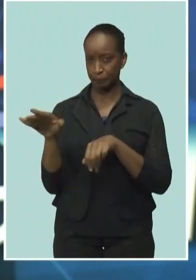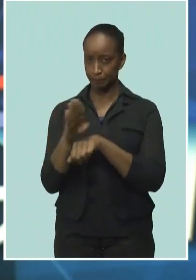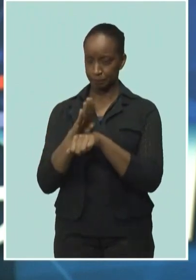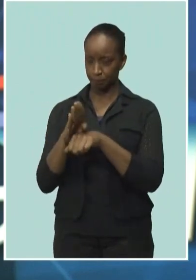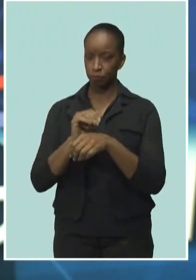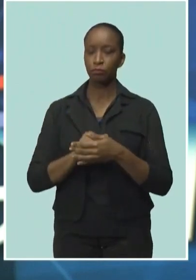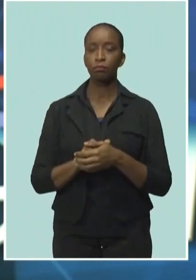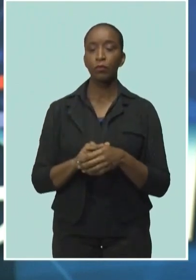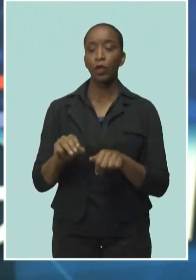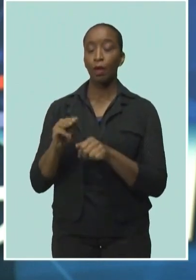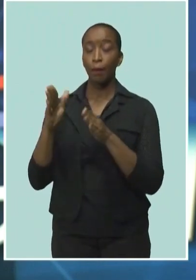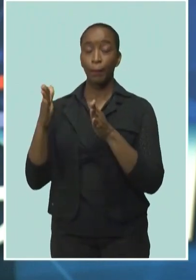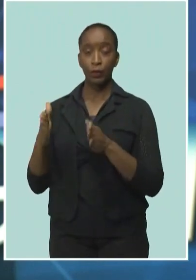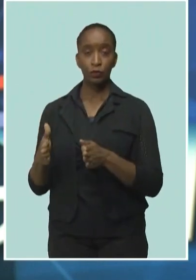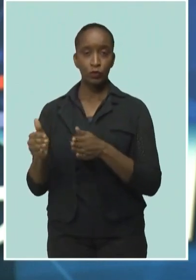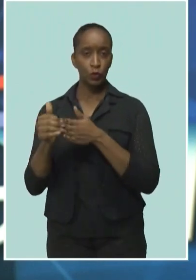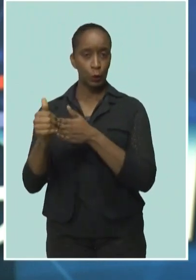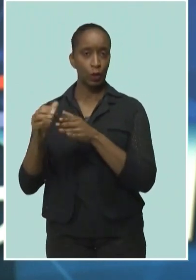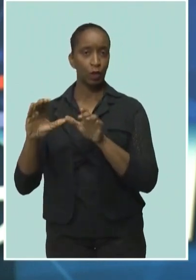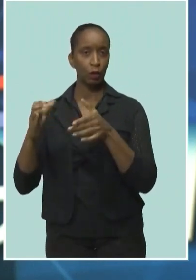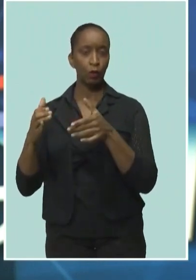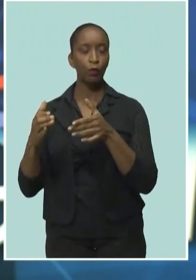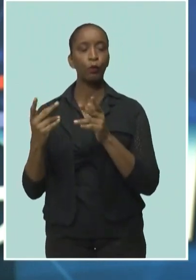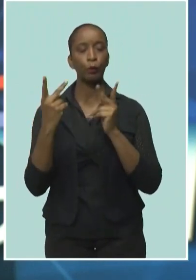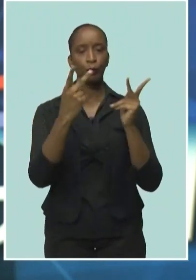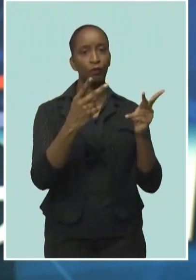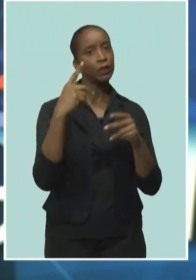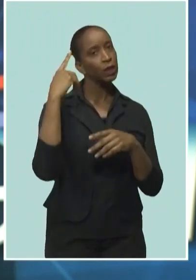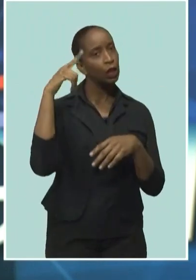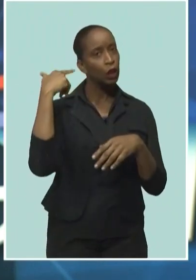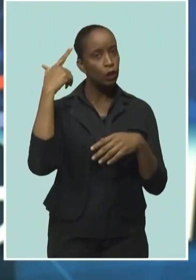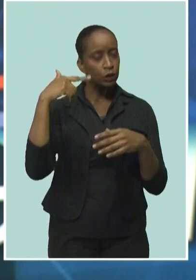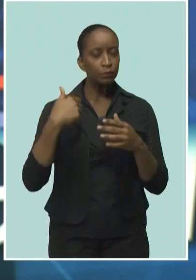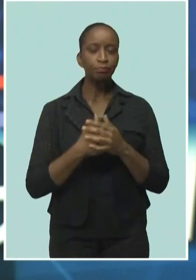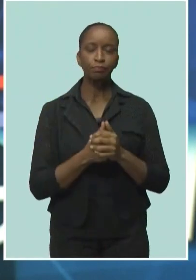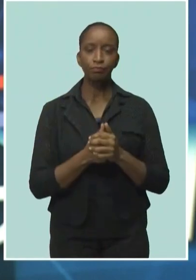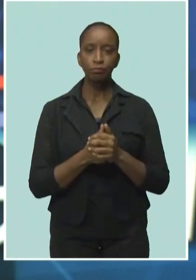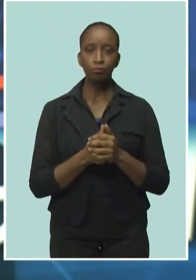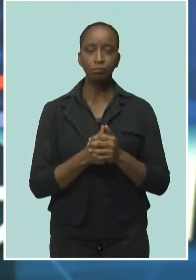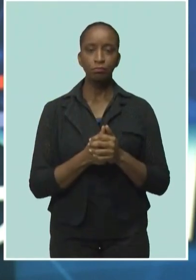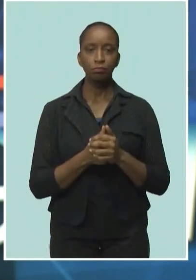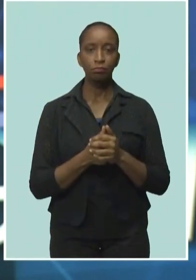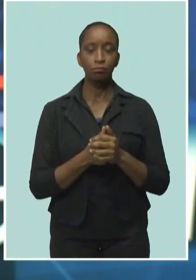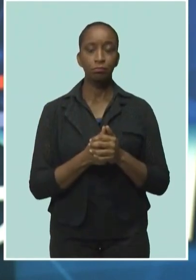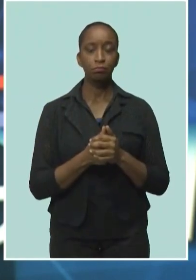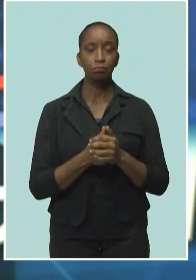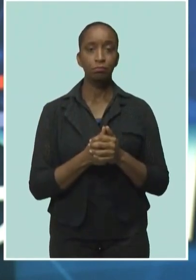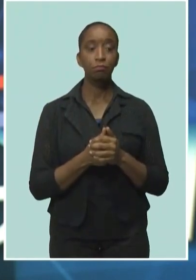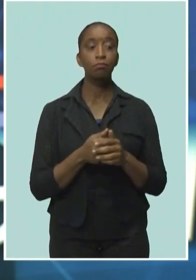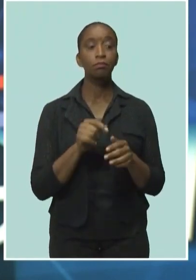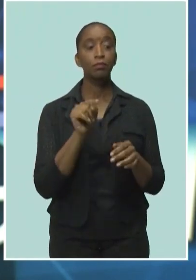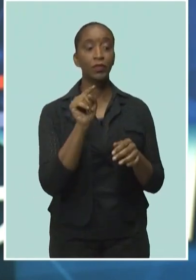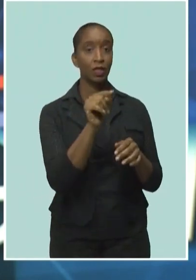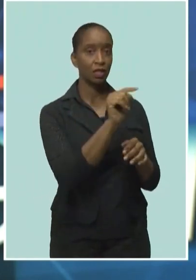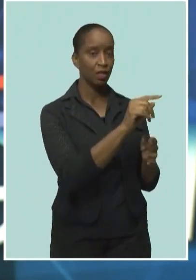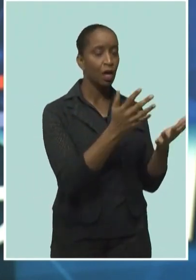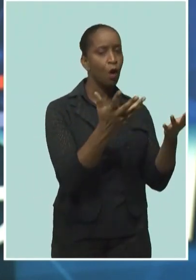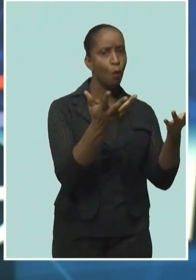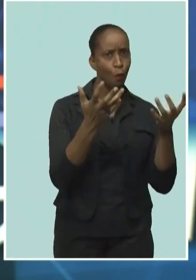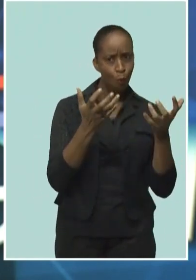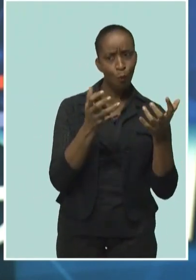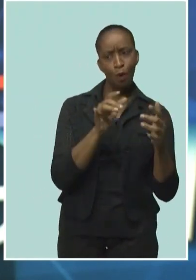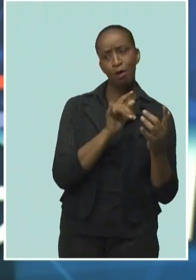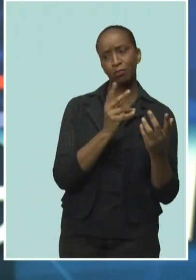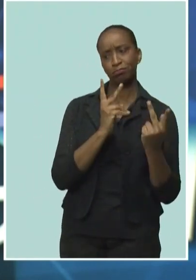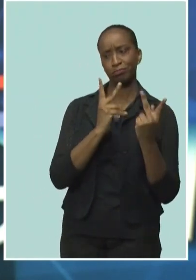London, is pleased with the feedback for Destination Barbados. Despite substantial demand, he says the cost of airfare remains a concern